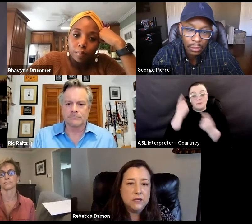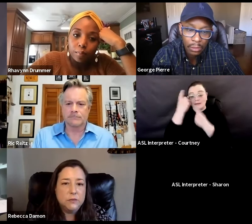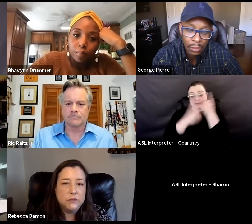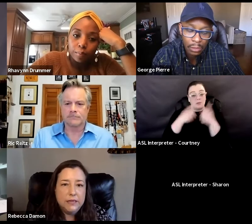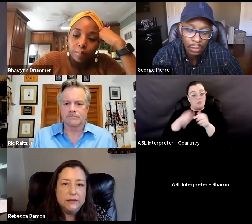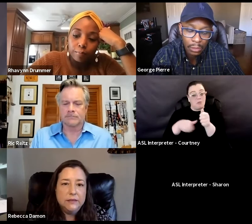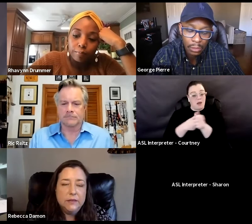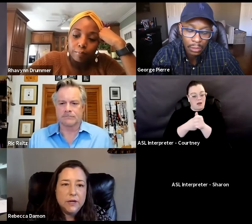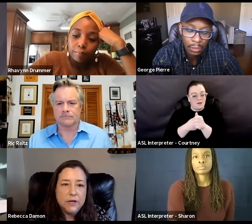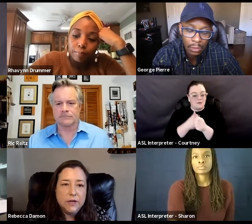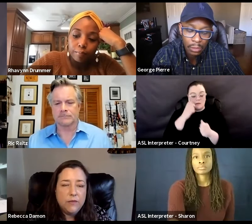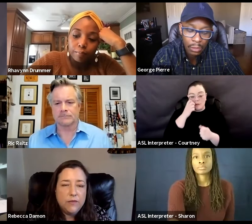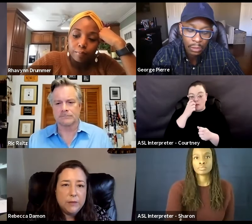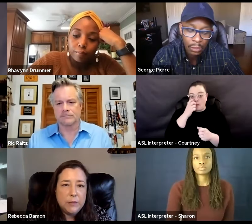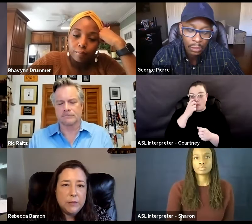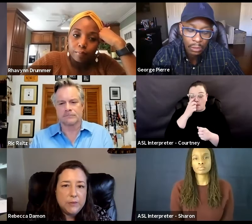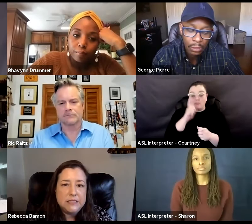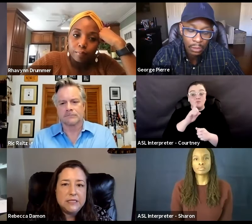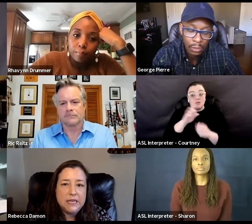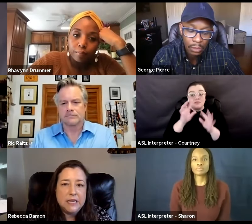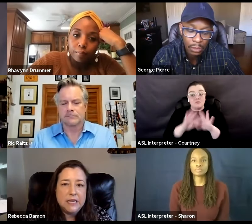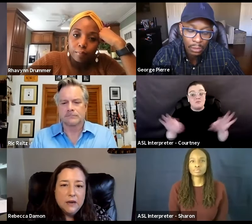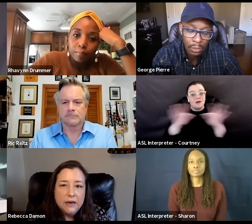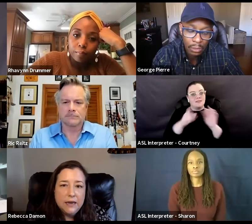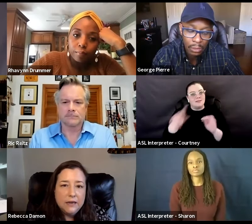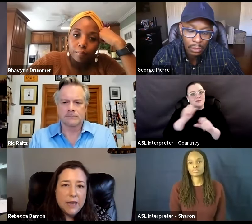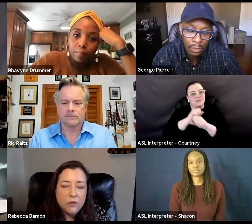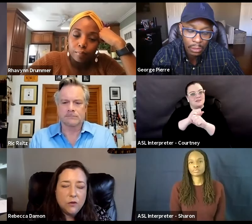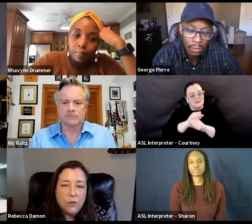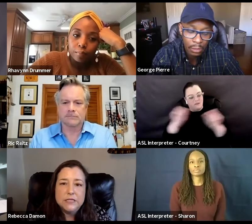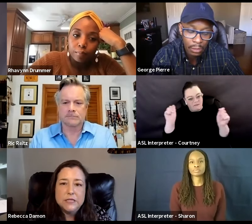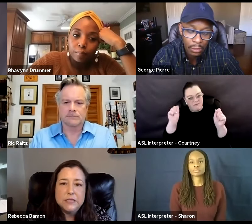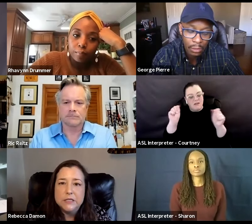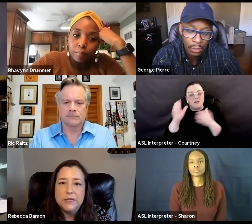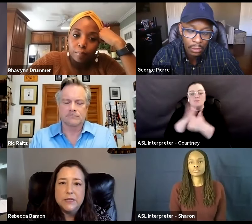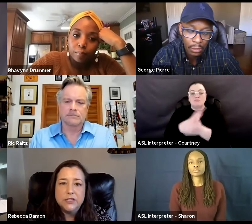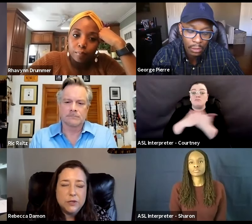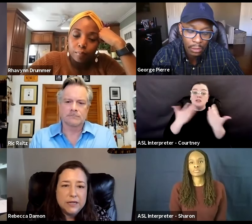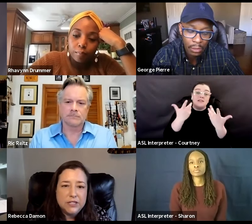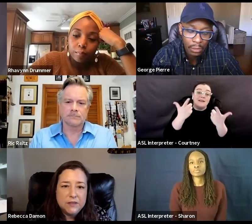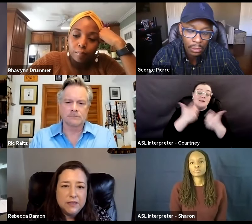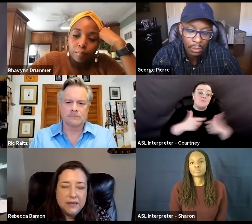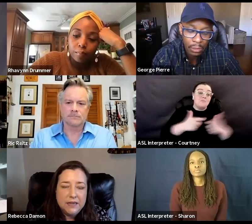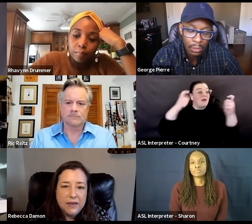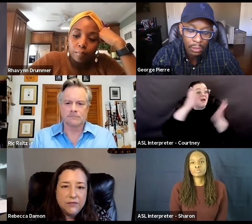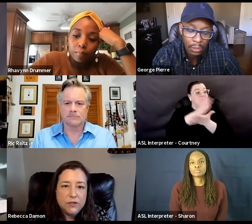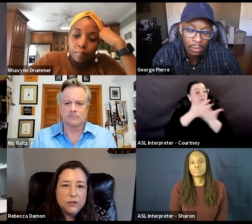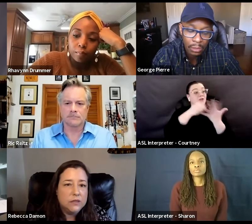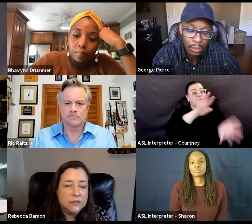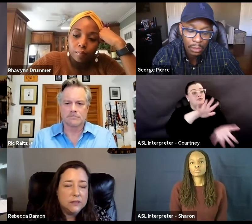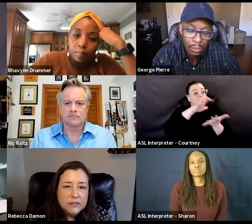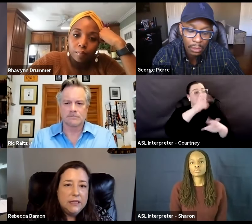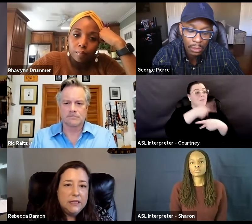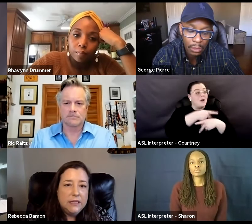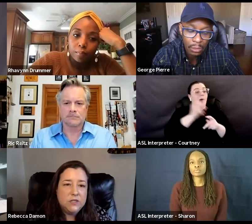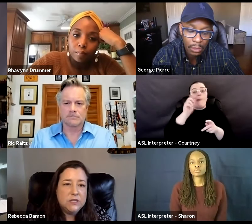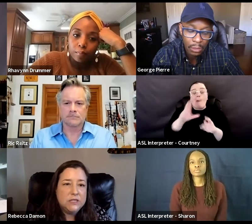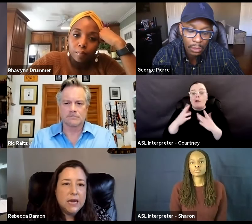it. So it's very important that people be safe, no matter whether it's the biggest budget production ever